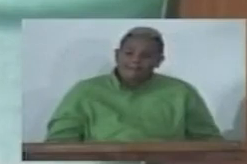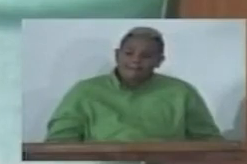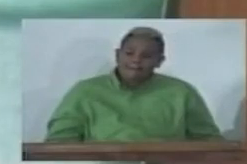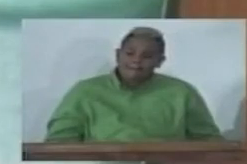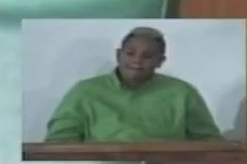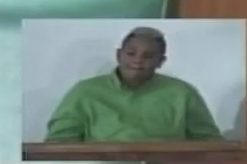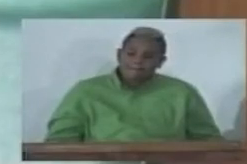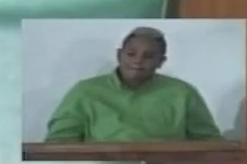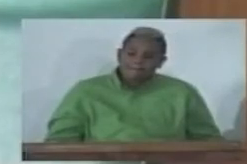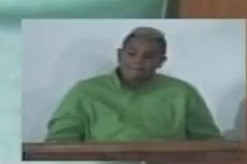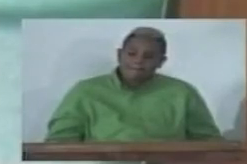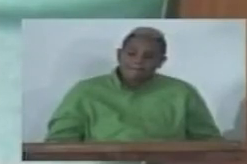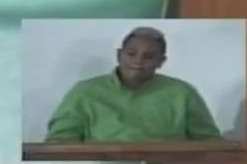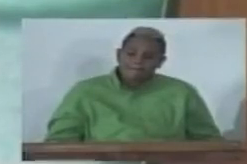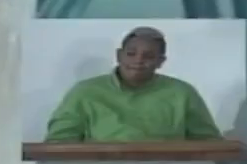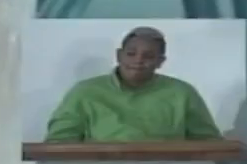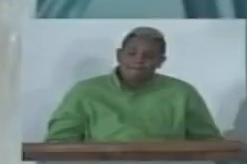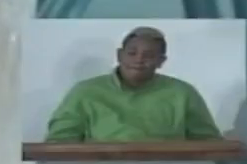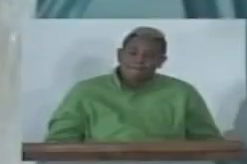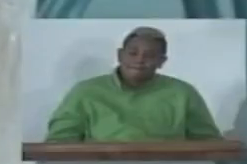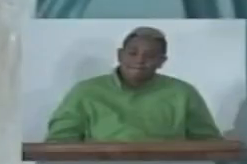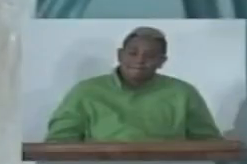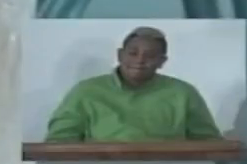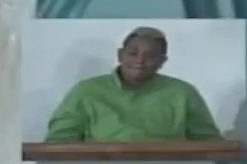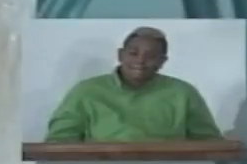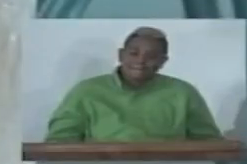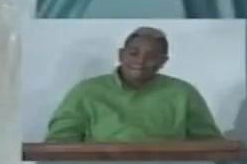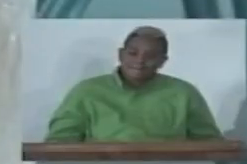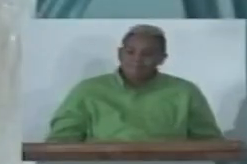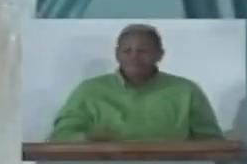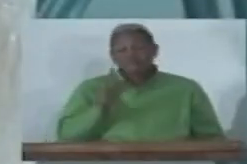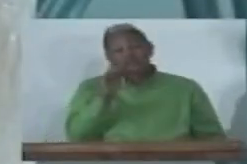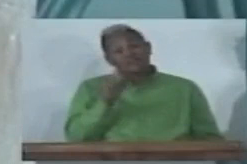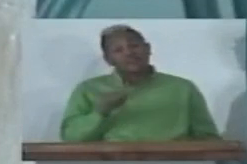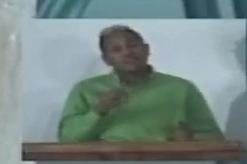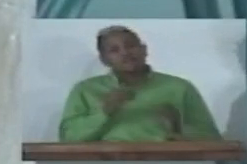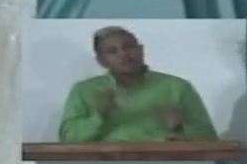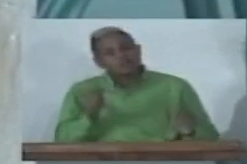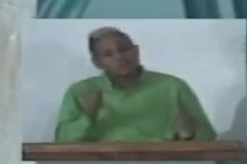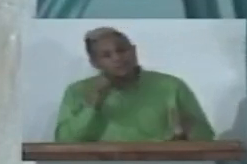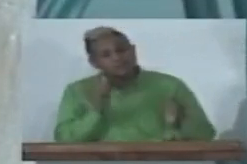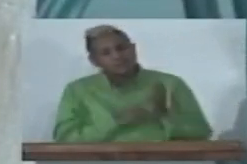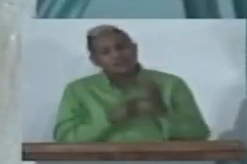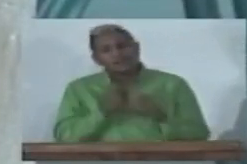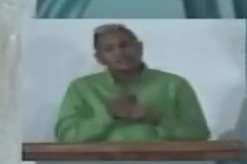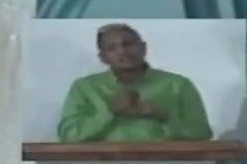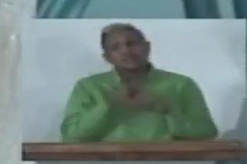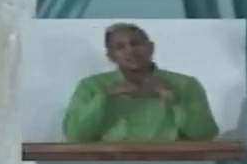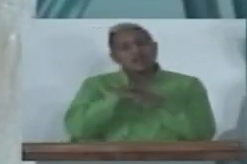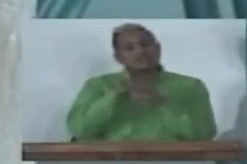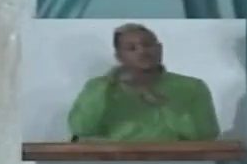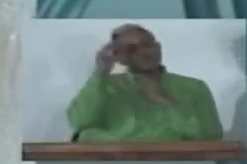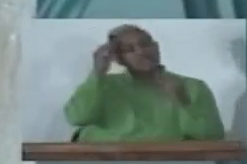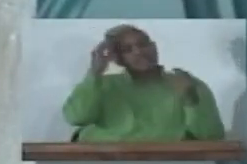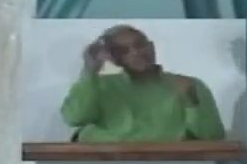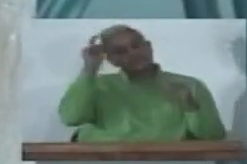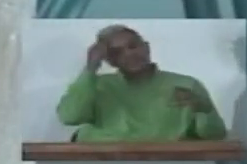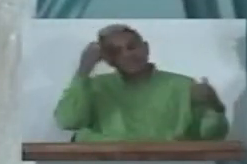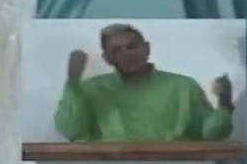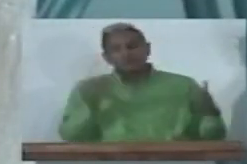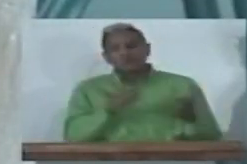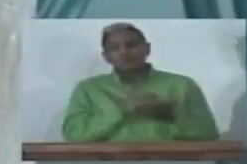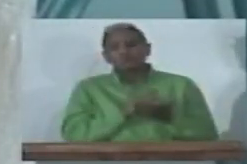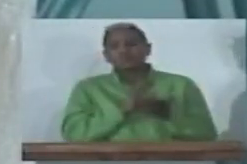1. This resolution may be cited as the Access to Information Cabinet Documents Extension